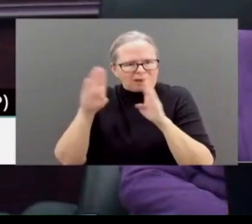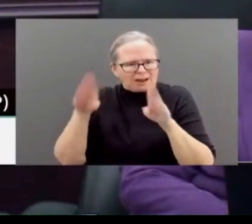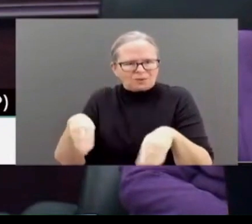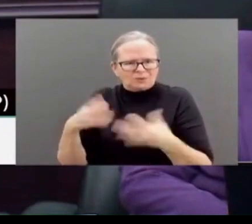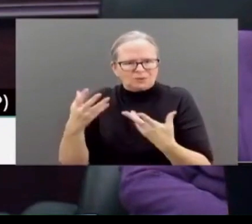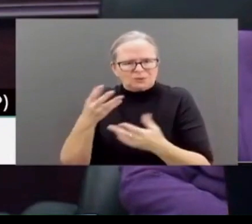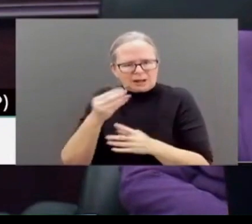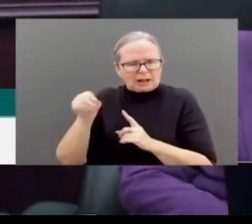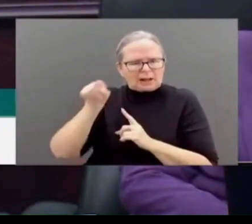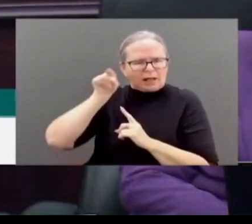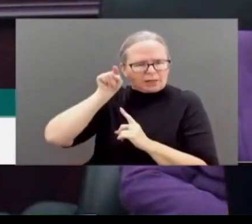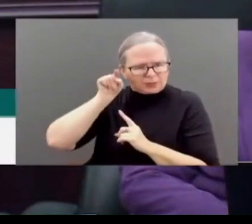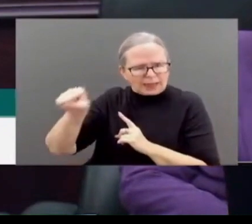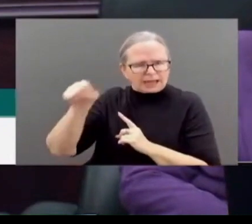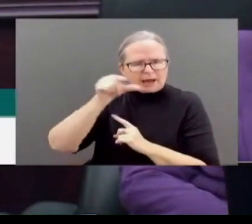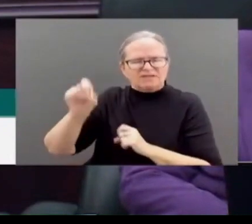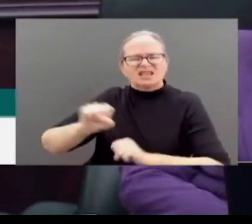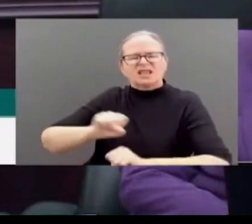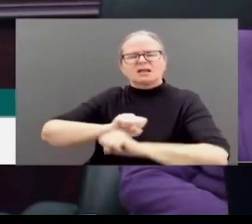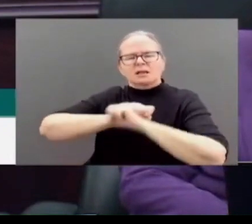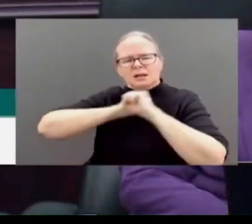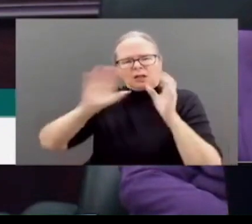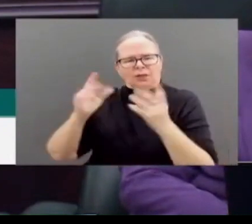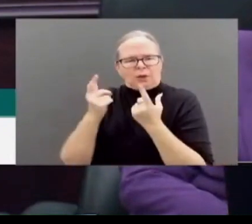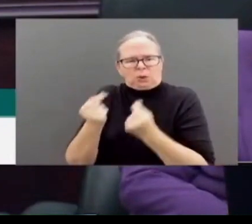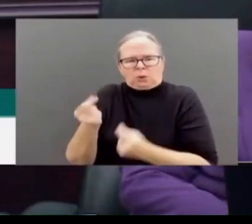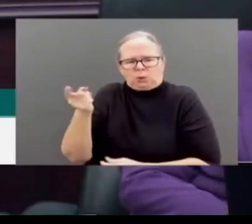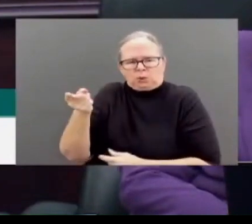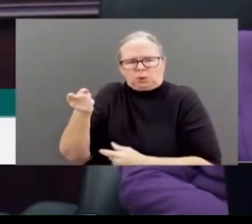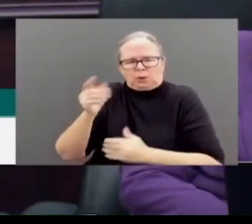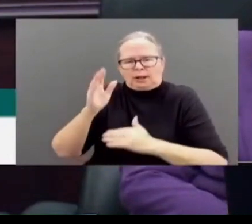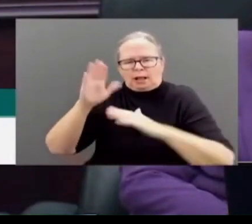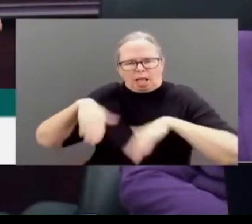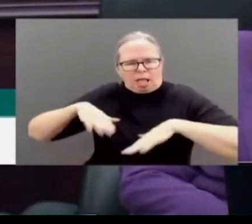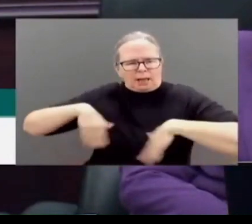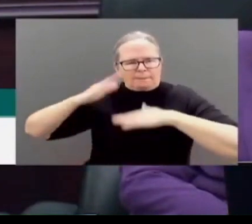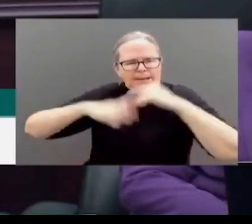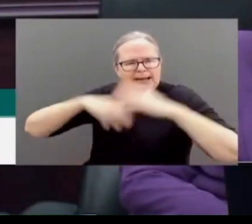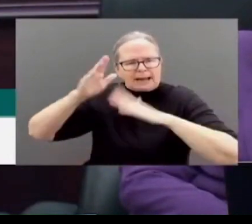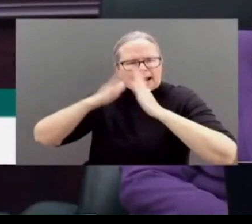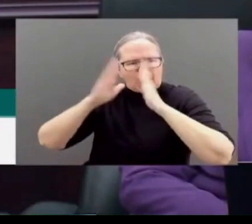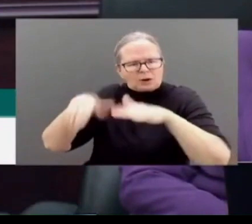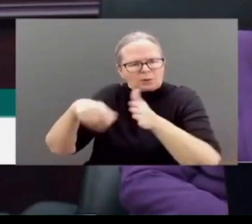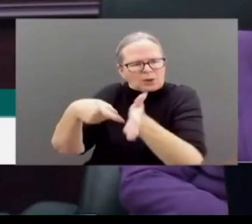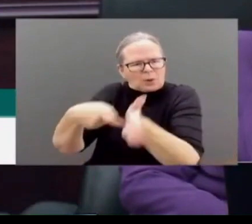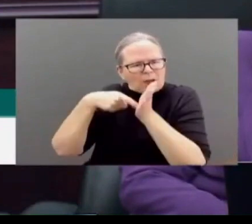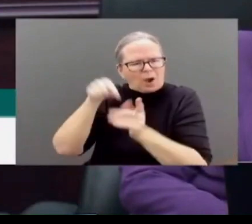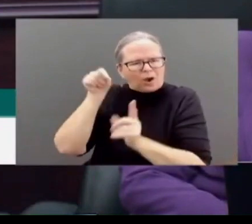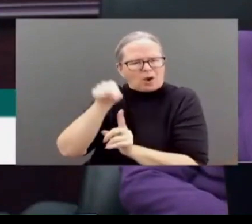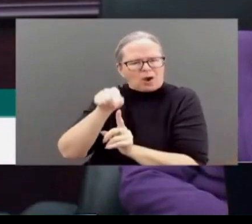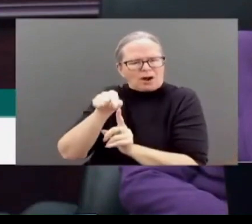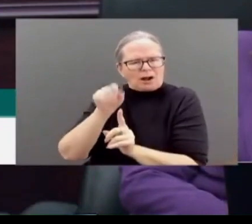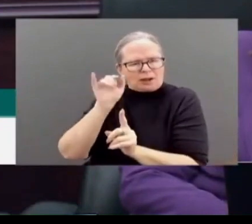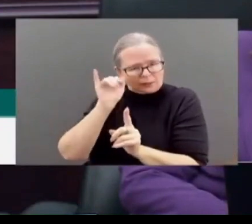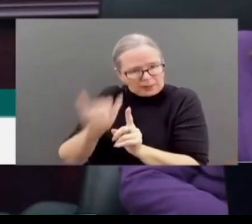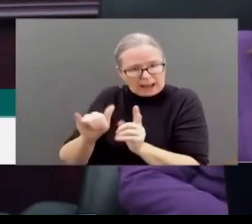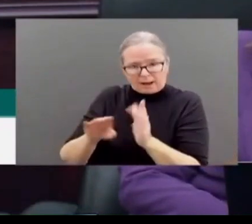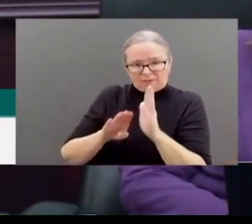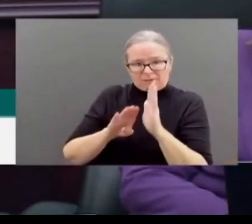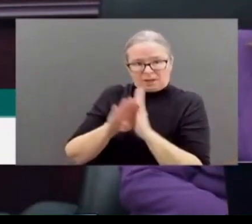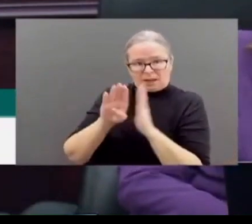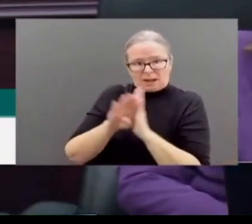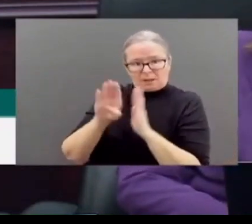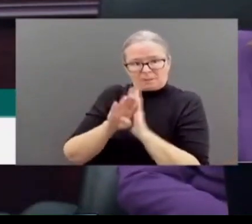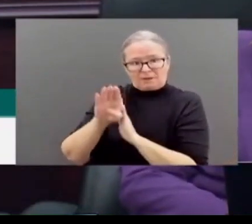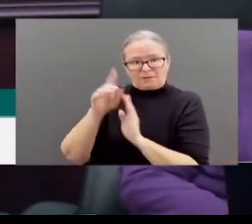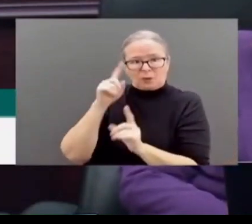to build much needed housing, and given that this development also does nothing to address the housing crisis in a